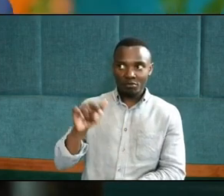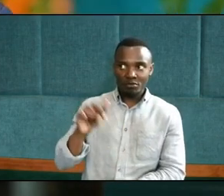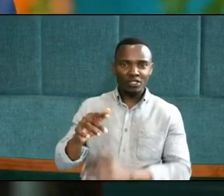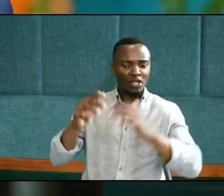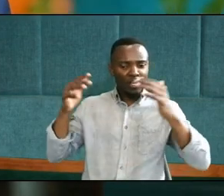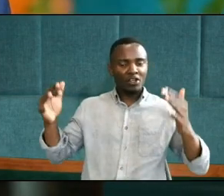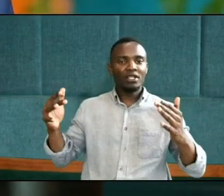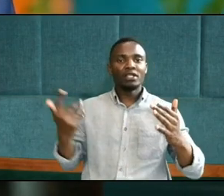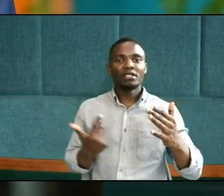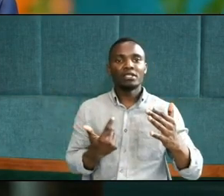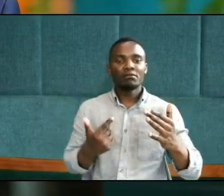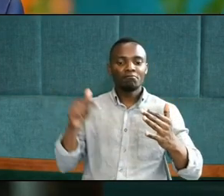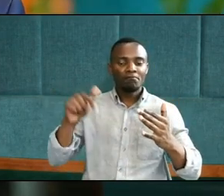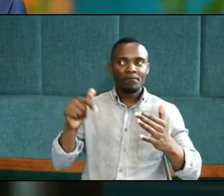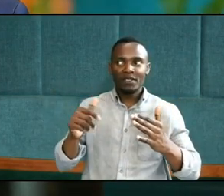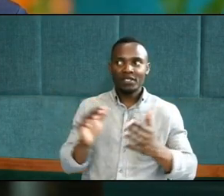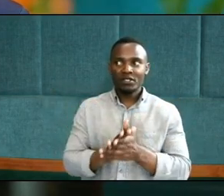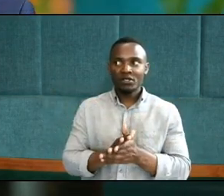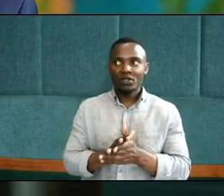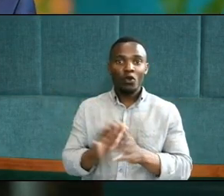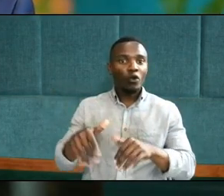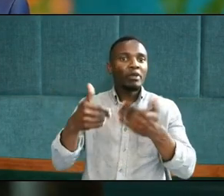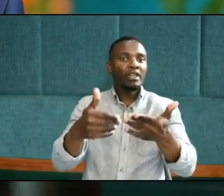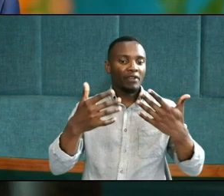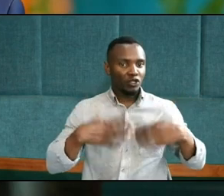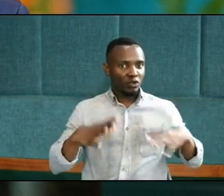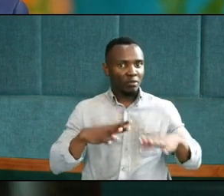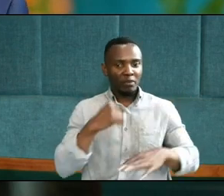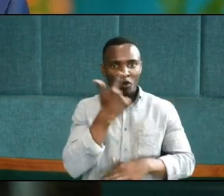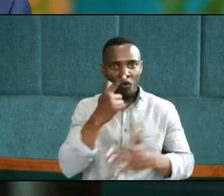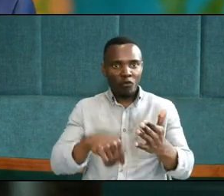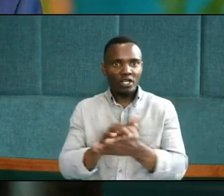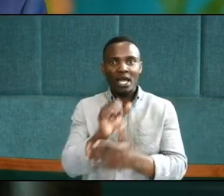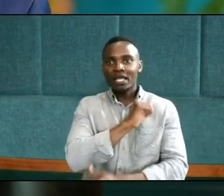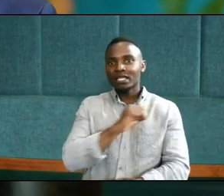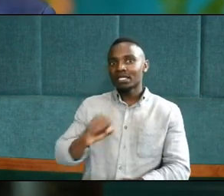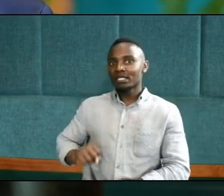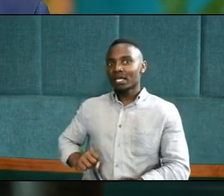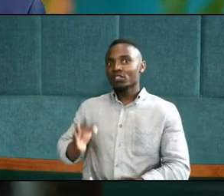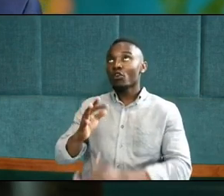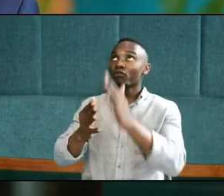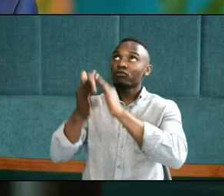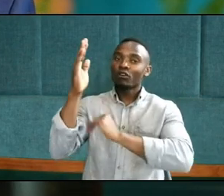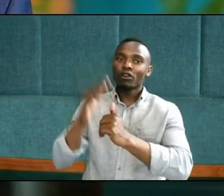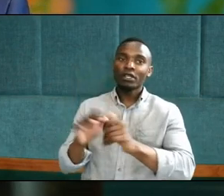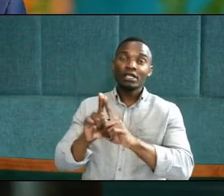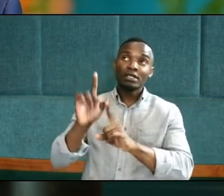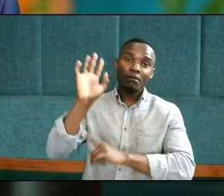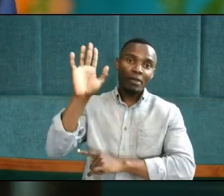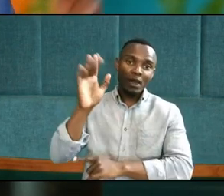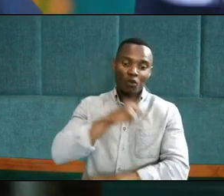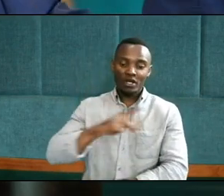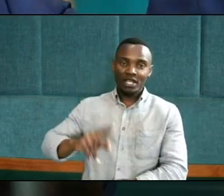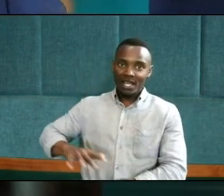under the whole heaven shall be given to the people of the saints of the Most High, whose kingdom is an everlasting